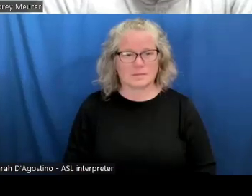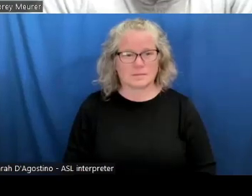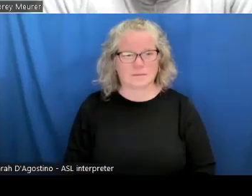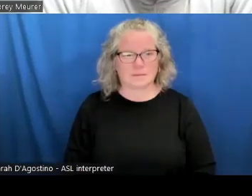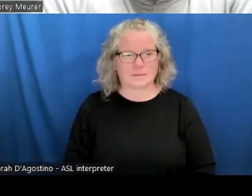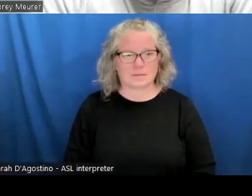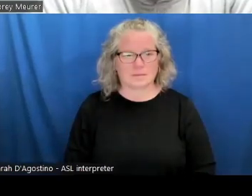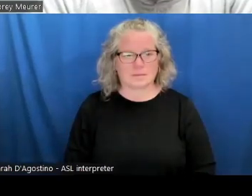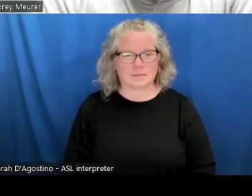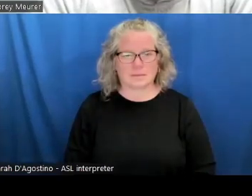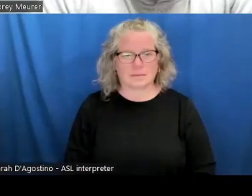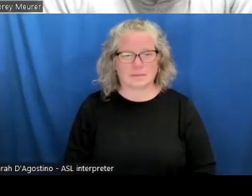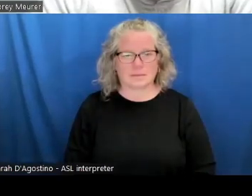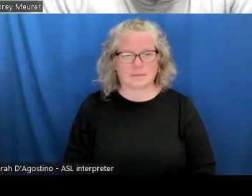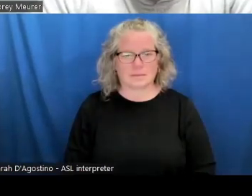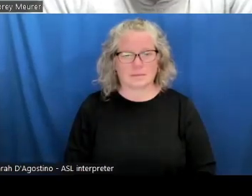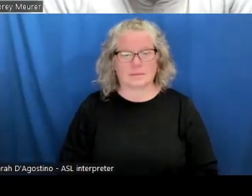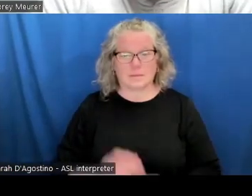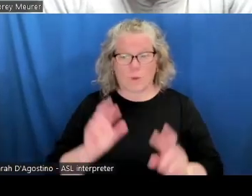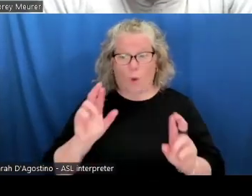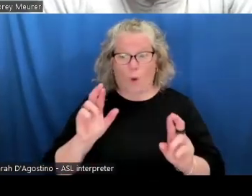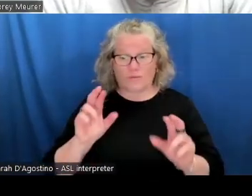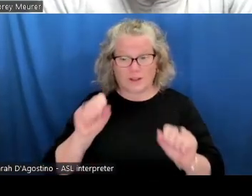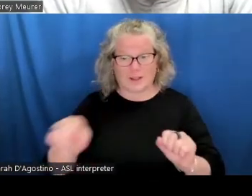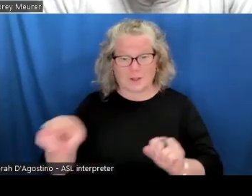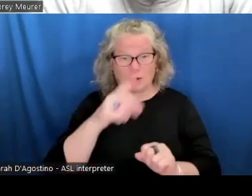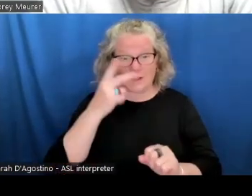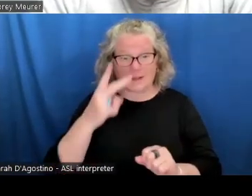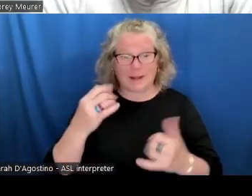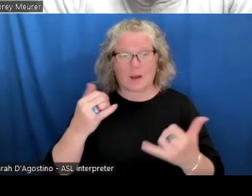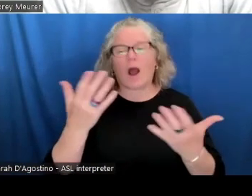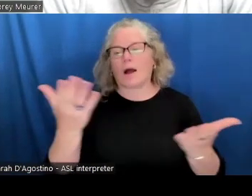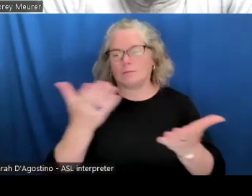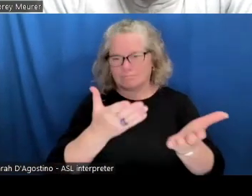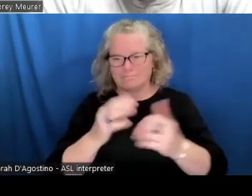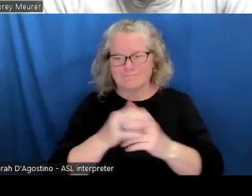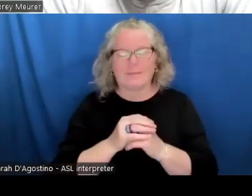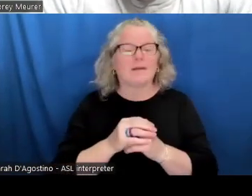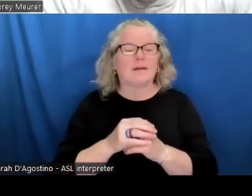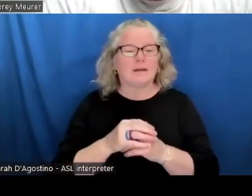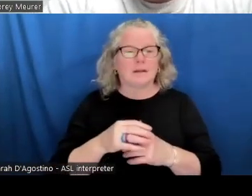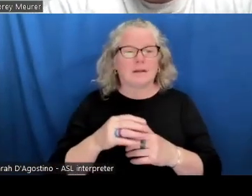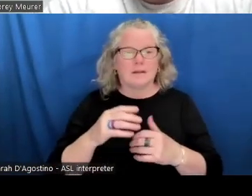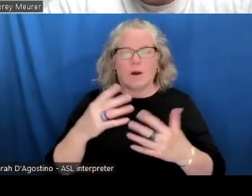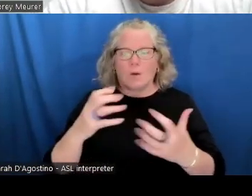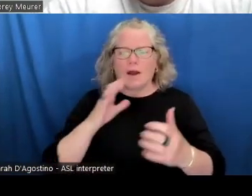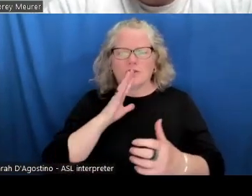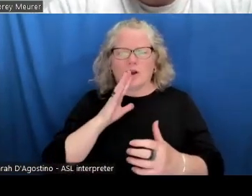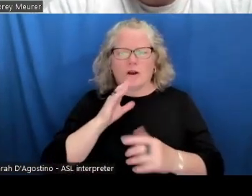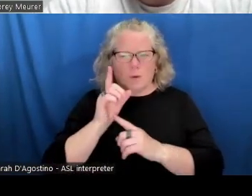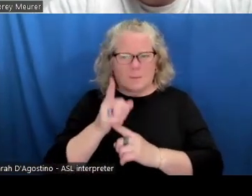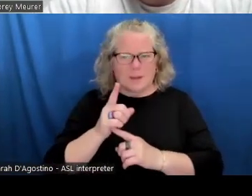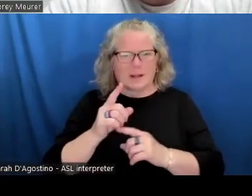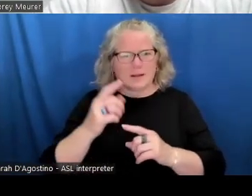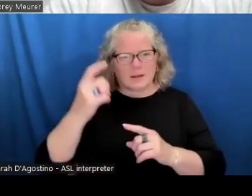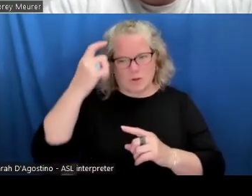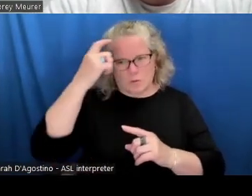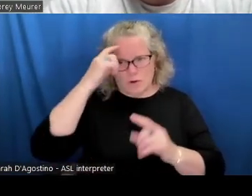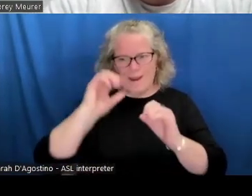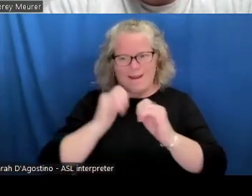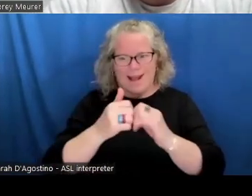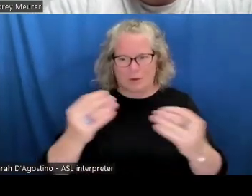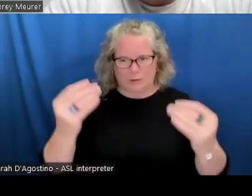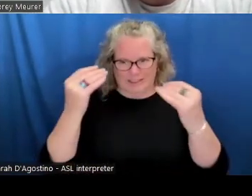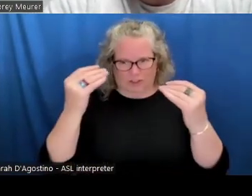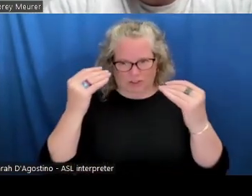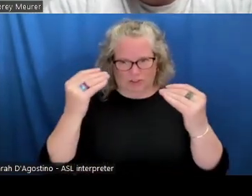Okay, hopefully everyone should be able to see this now. So I want to talk for a minute about how to teach the brain. One of the really important